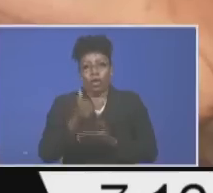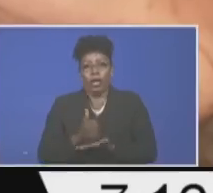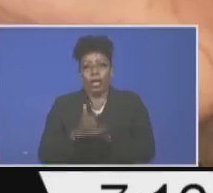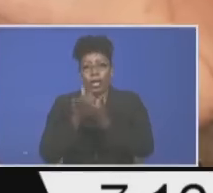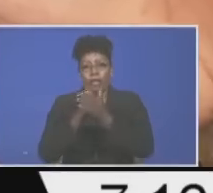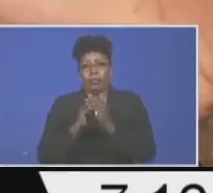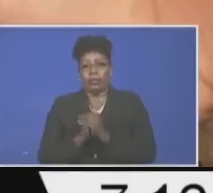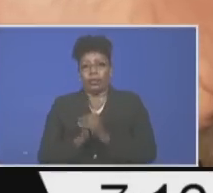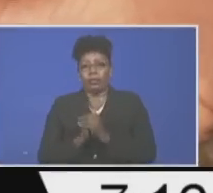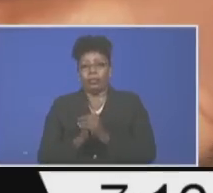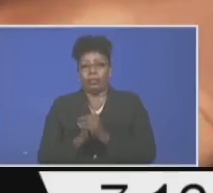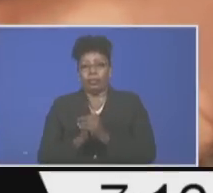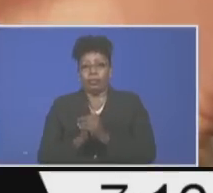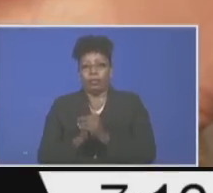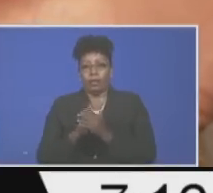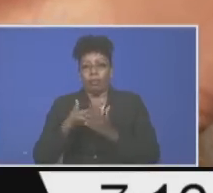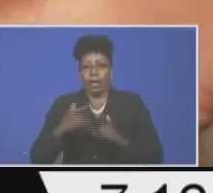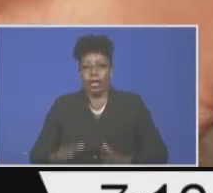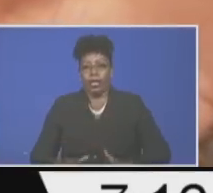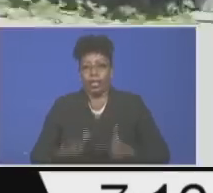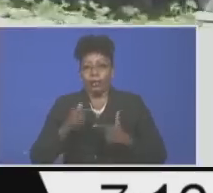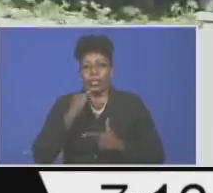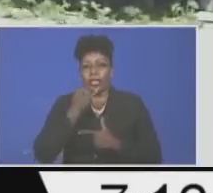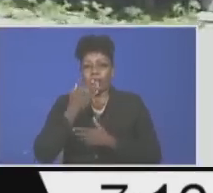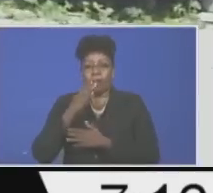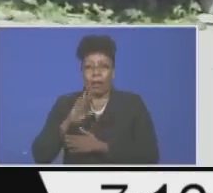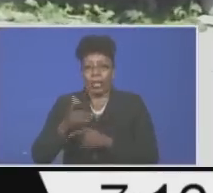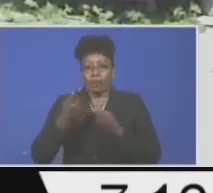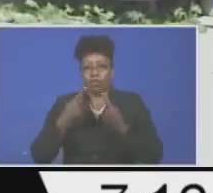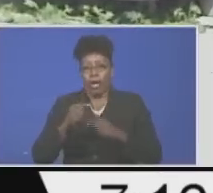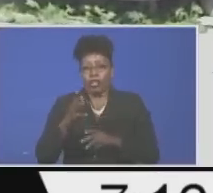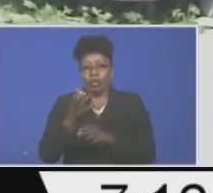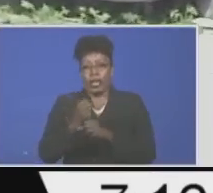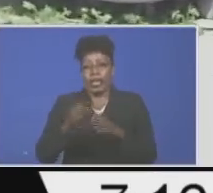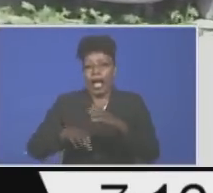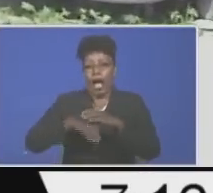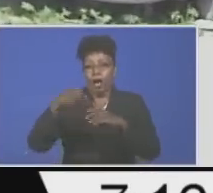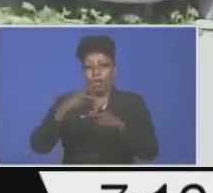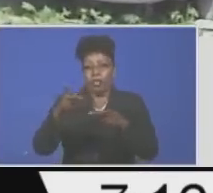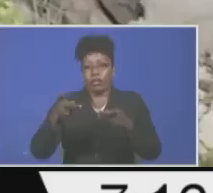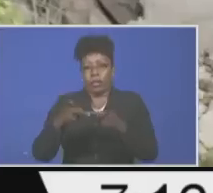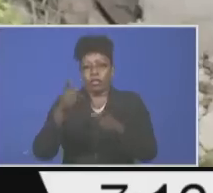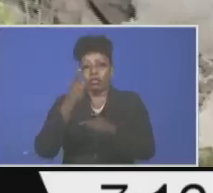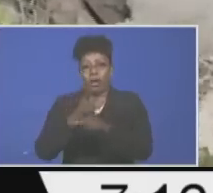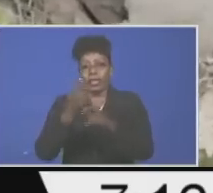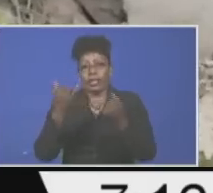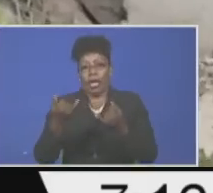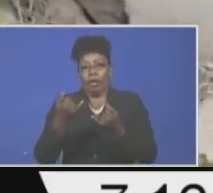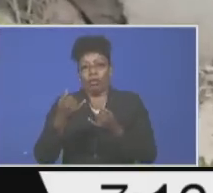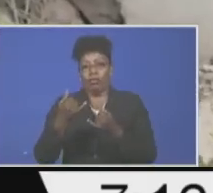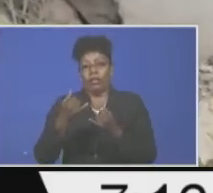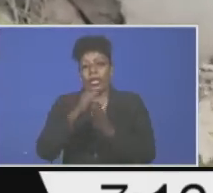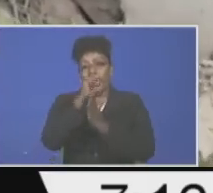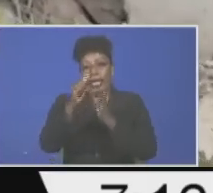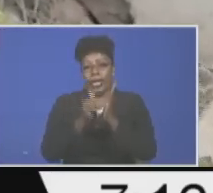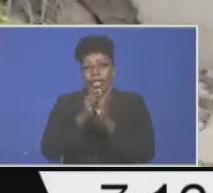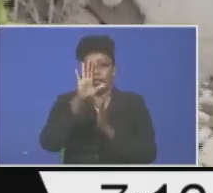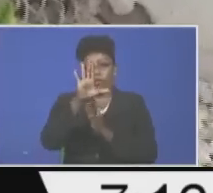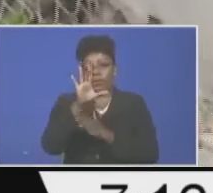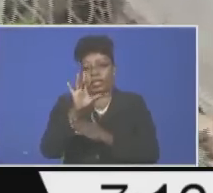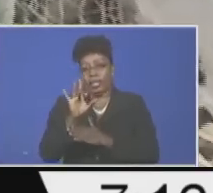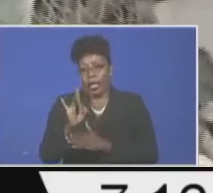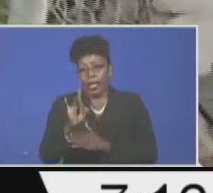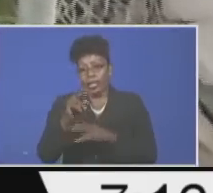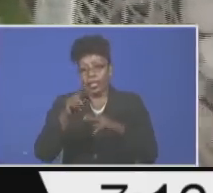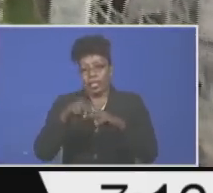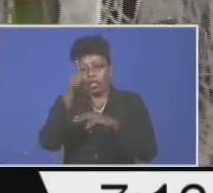My condition living is very bad. I'm trying to get out of this place right now. 58-year-old Franklin Barnett sits